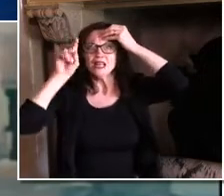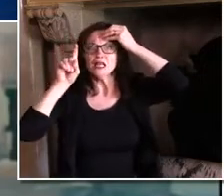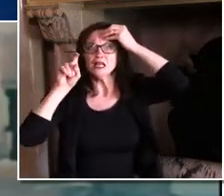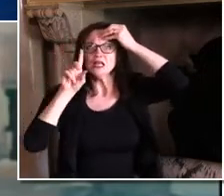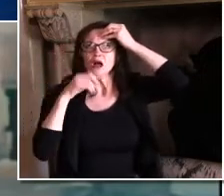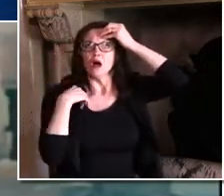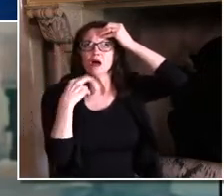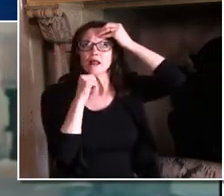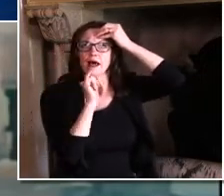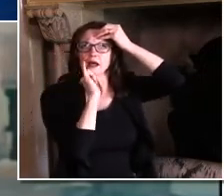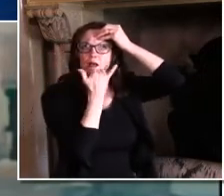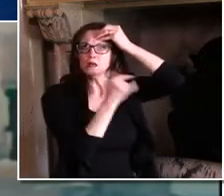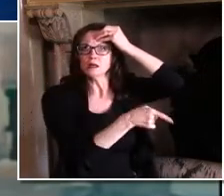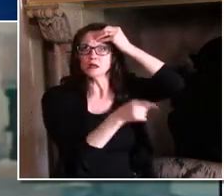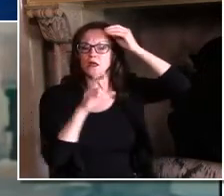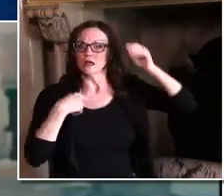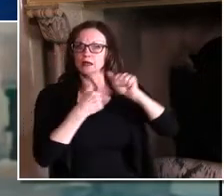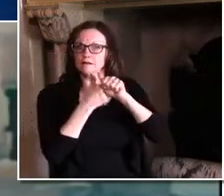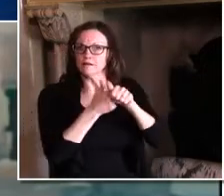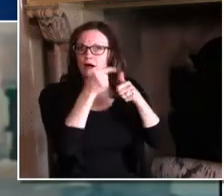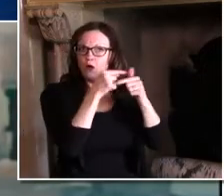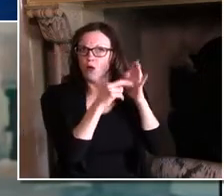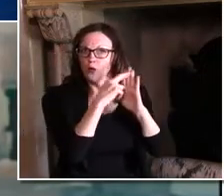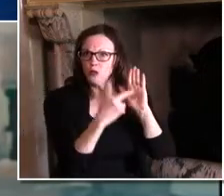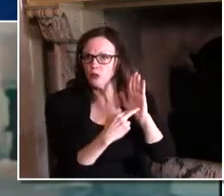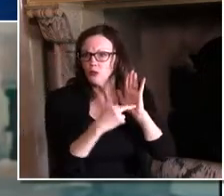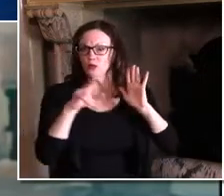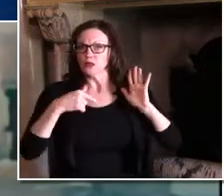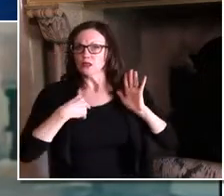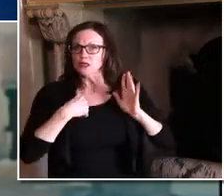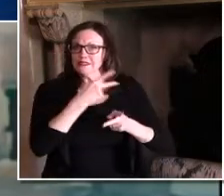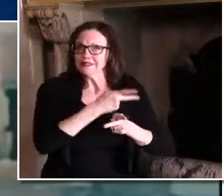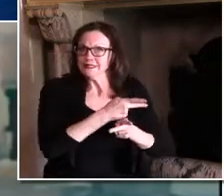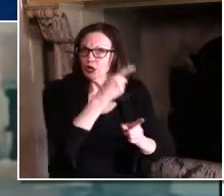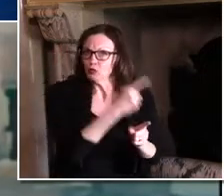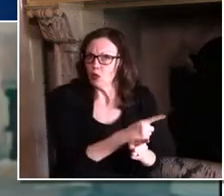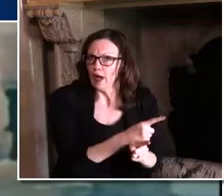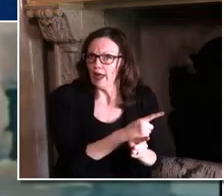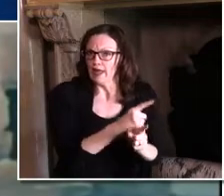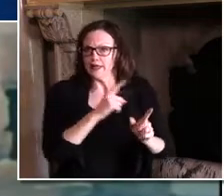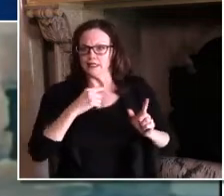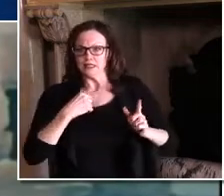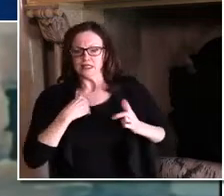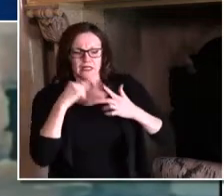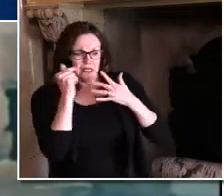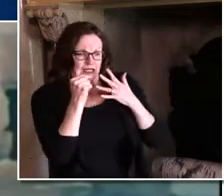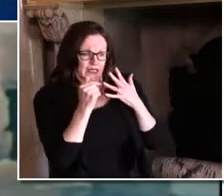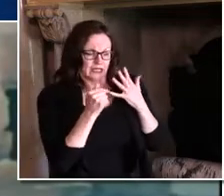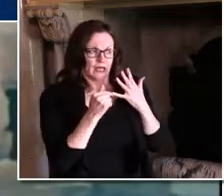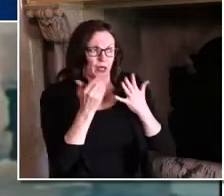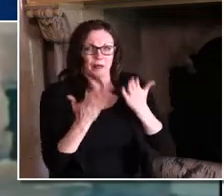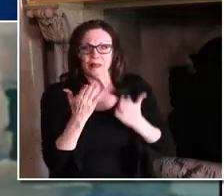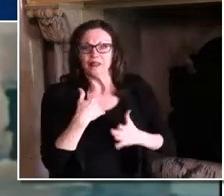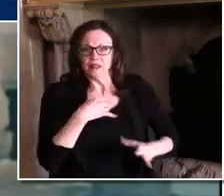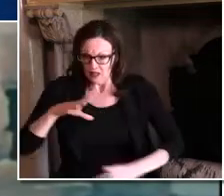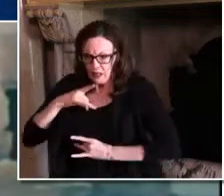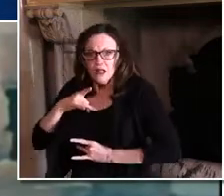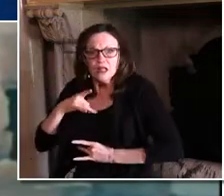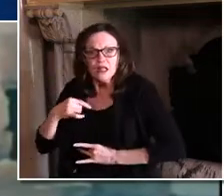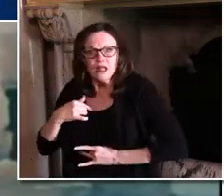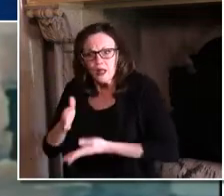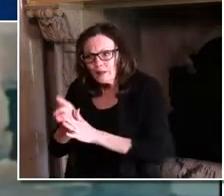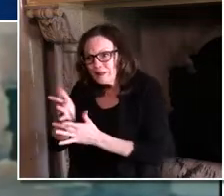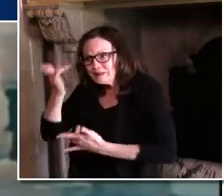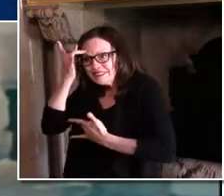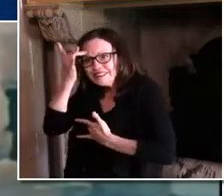obsess over, was there any time that potentially could have been a breach in PPE or protocol while I was caring for a patient